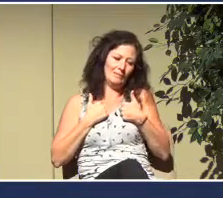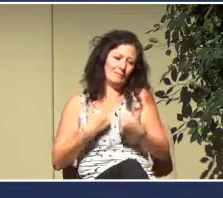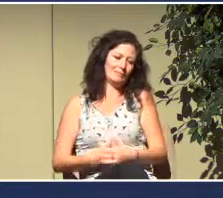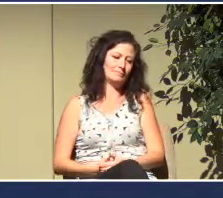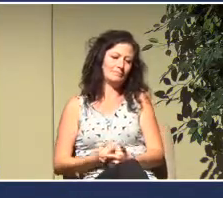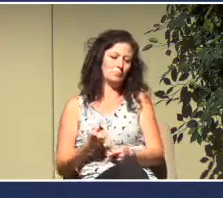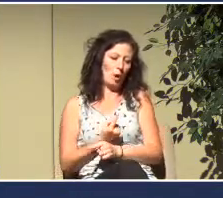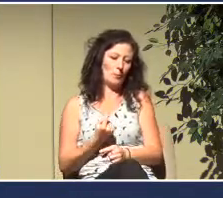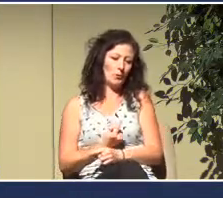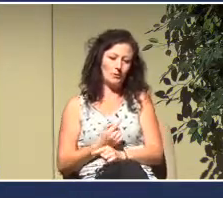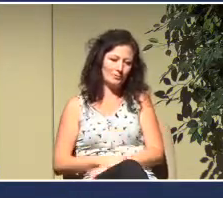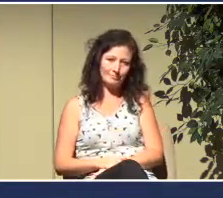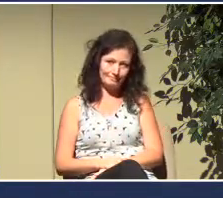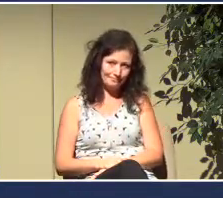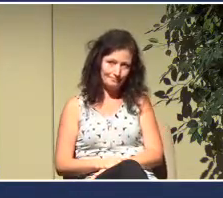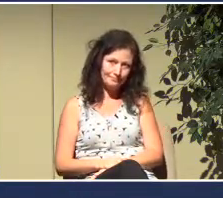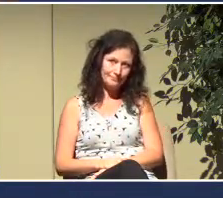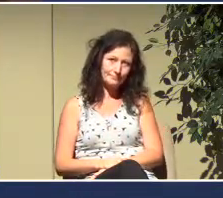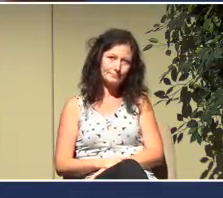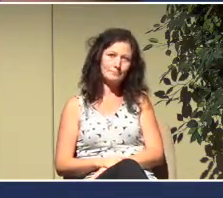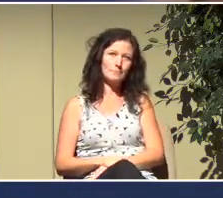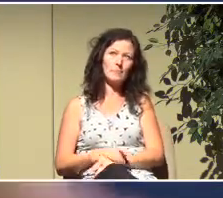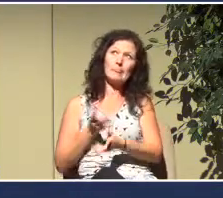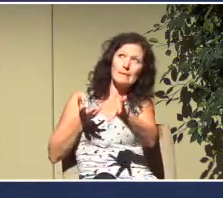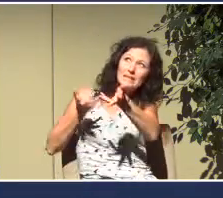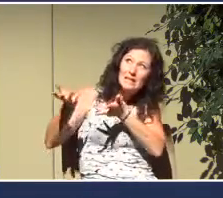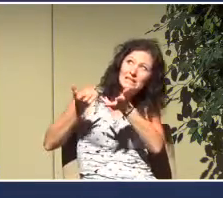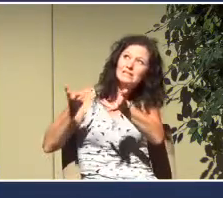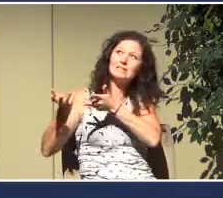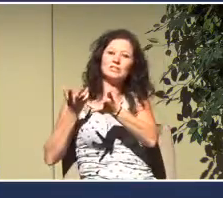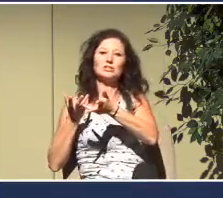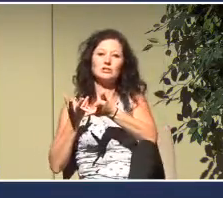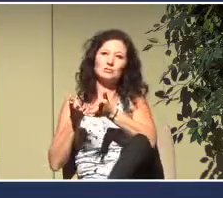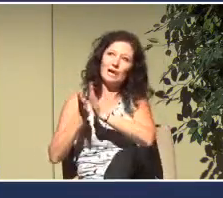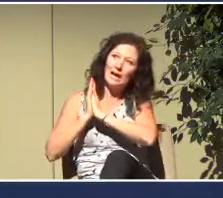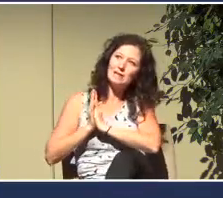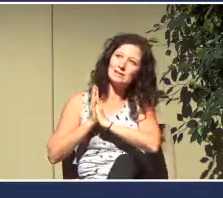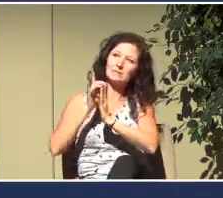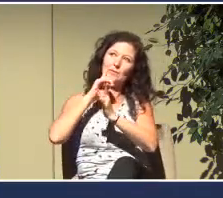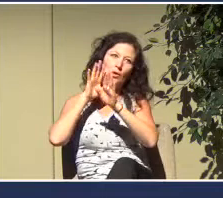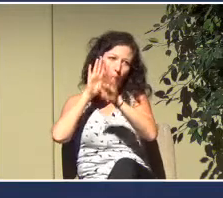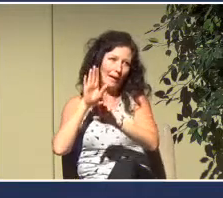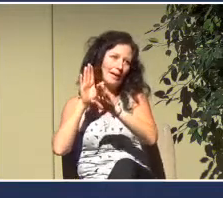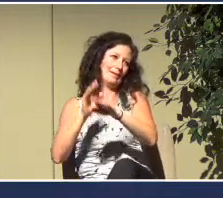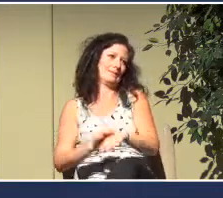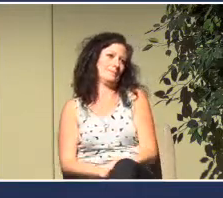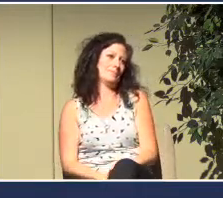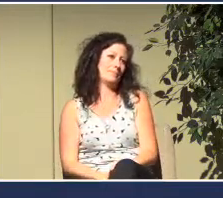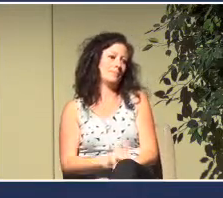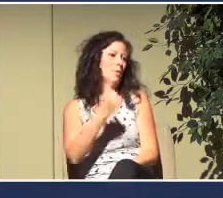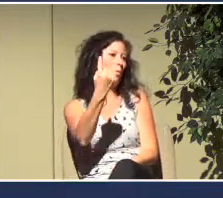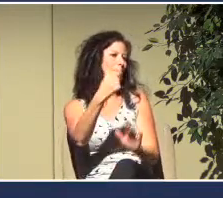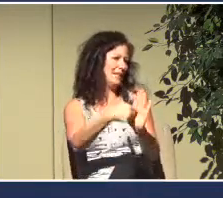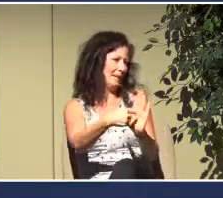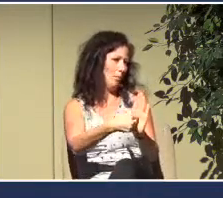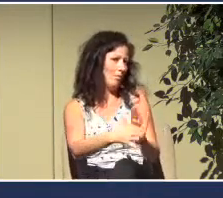right? And then you're actively engaging with the Holy Spirit to live in obedience there. Okay, that's one